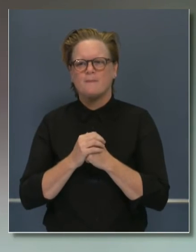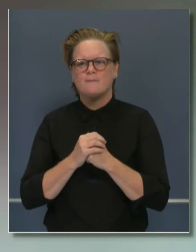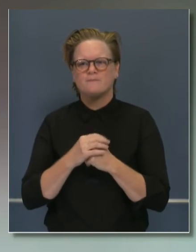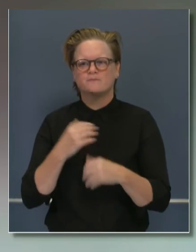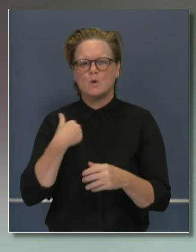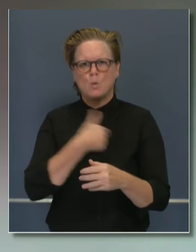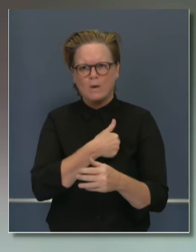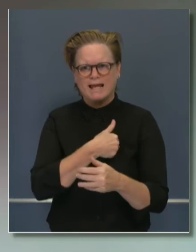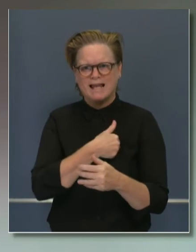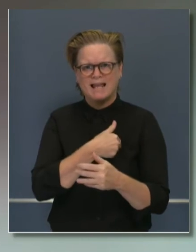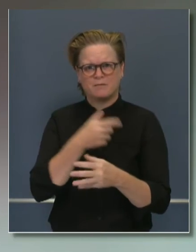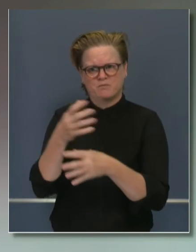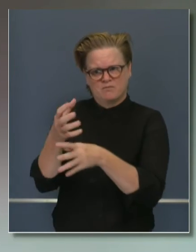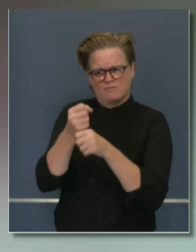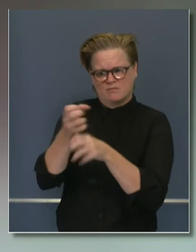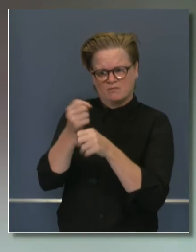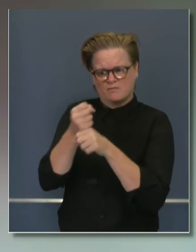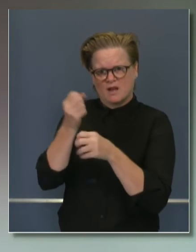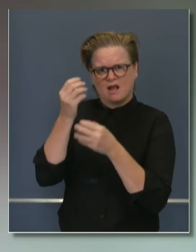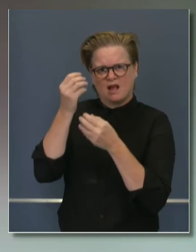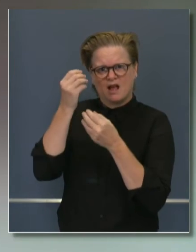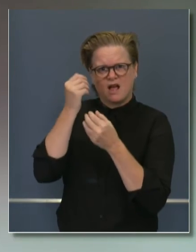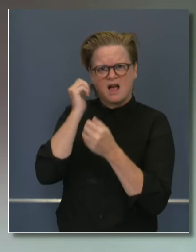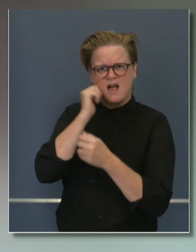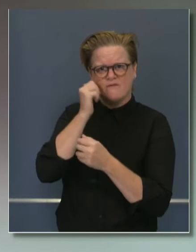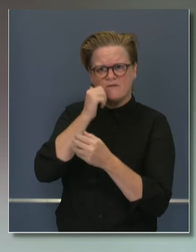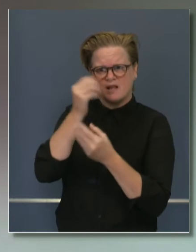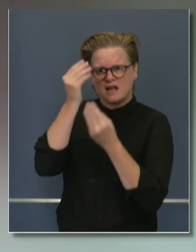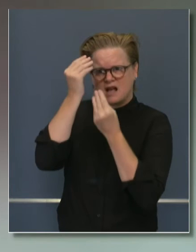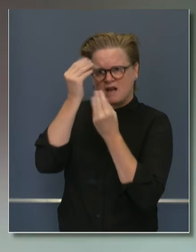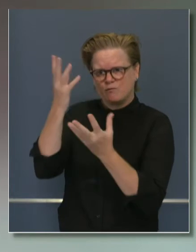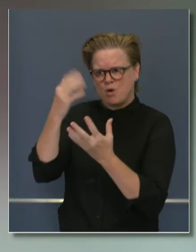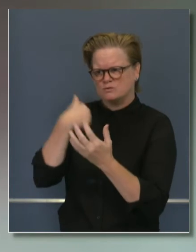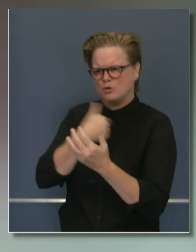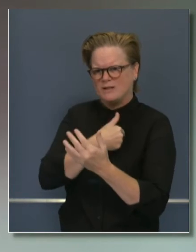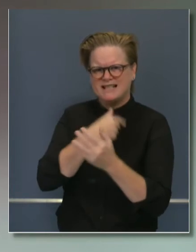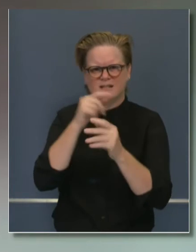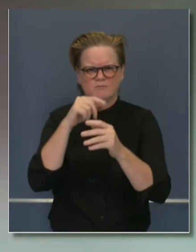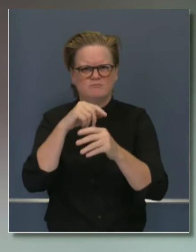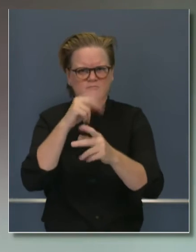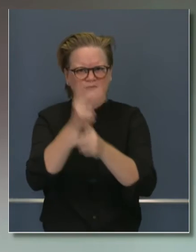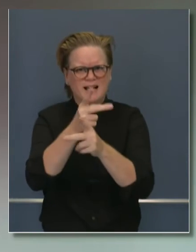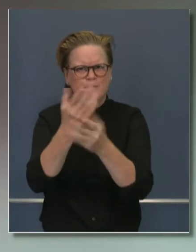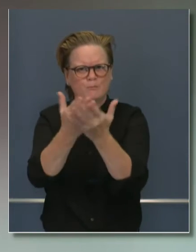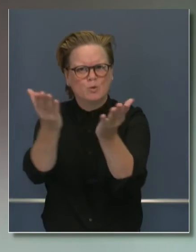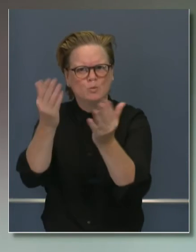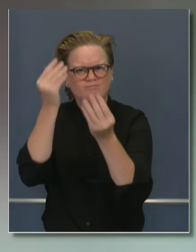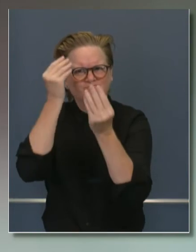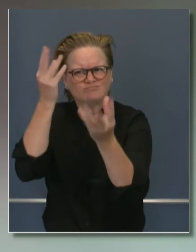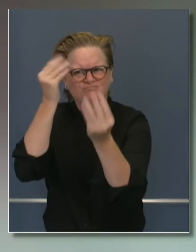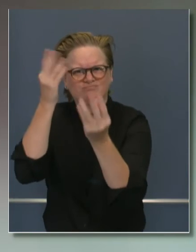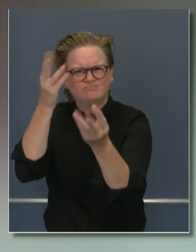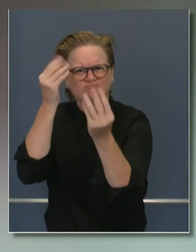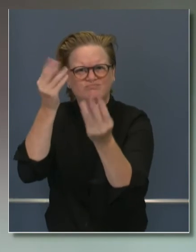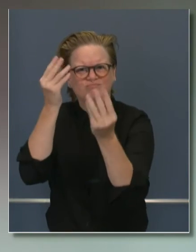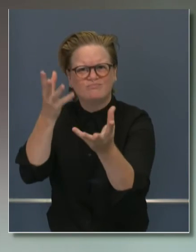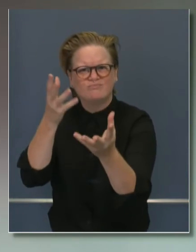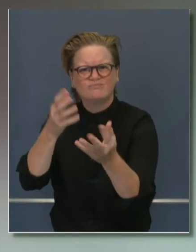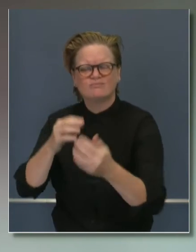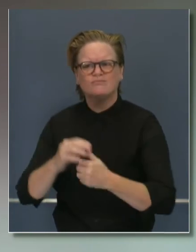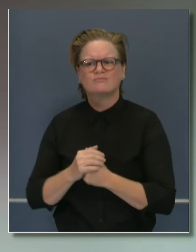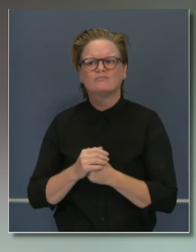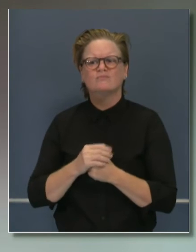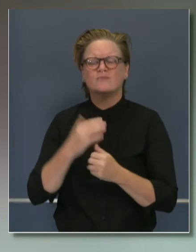have said that California shouldn't be treated in the aggregate, that we have regions, we have counties, we